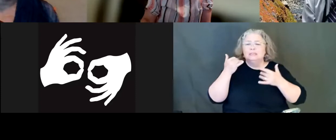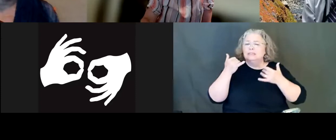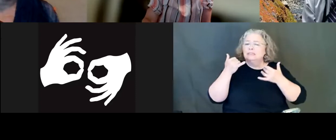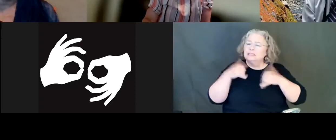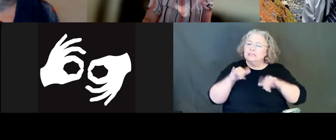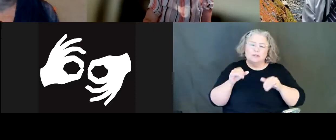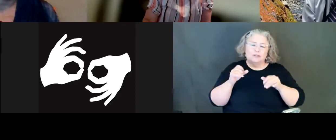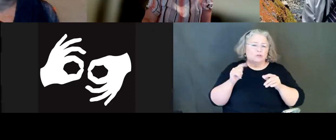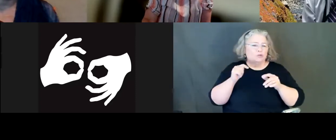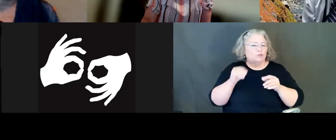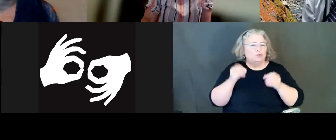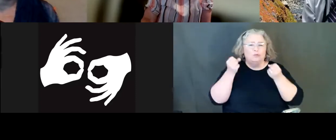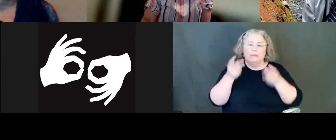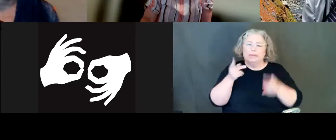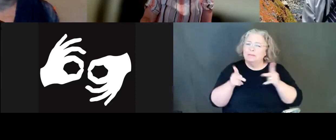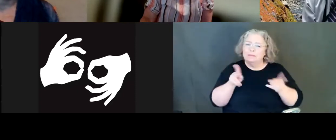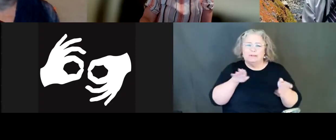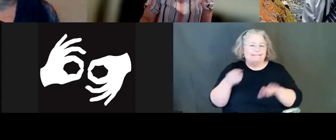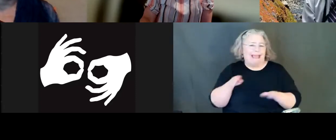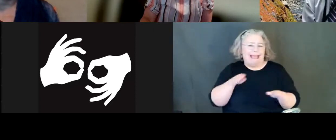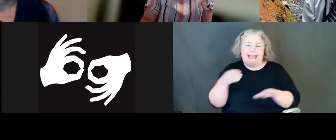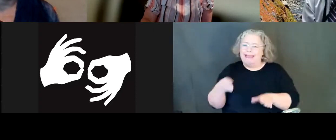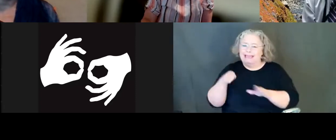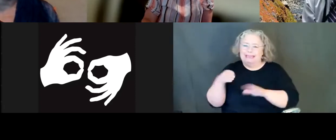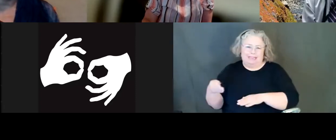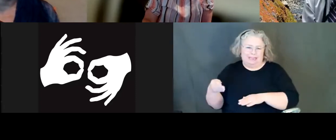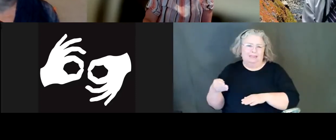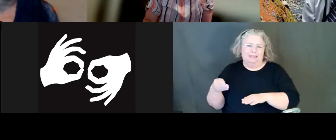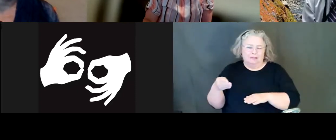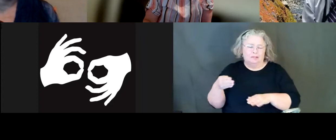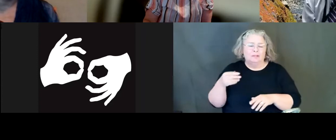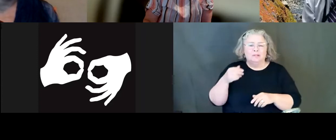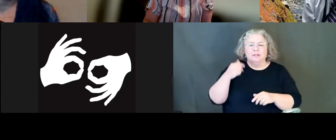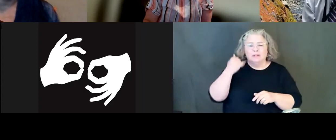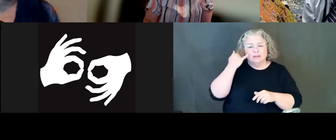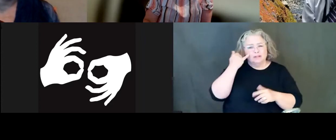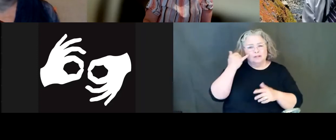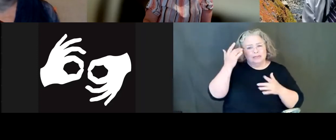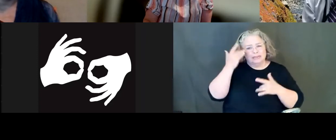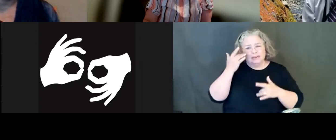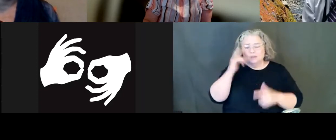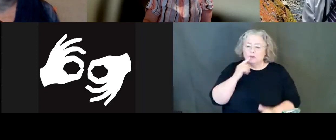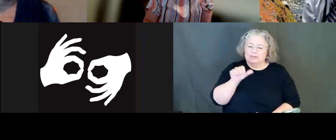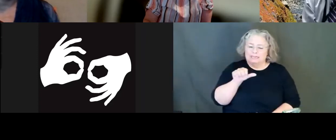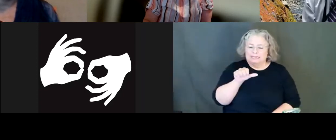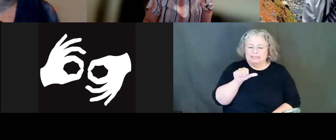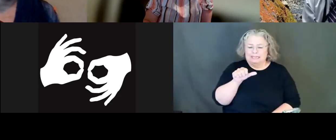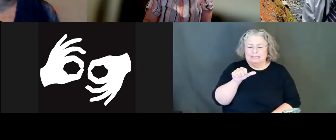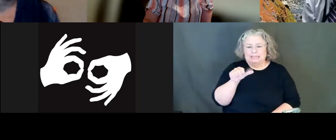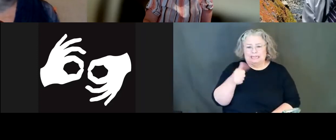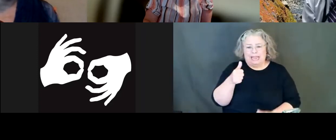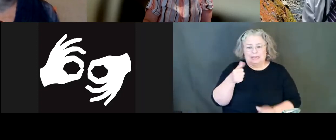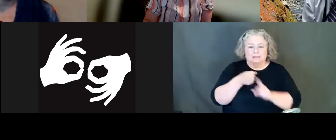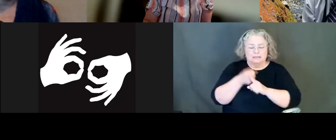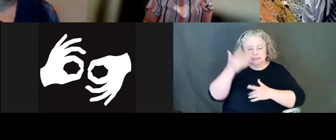lot of people dying. And so, right, if there's a disease where 10 people get infected